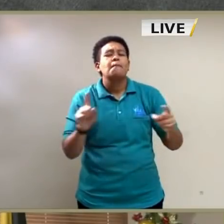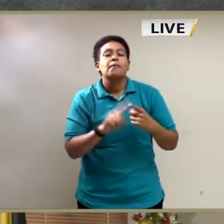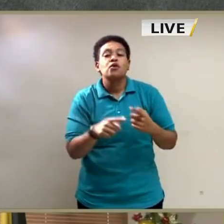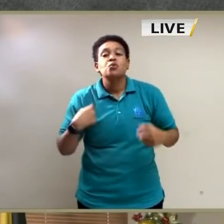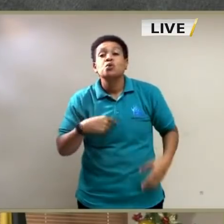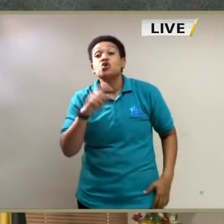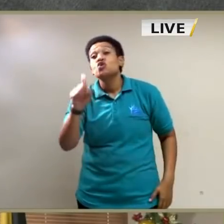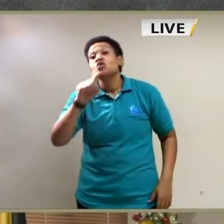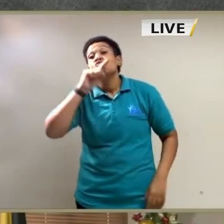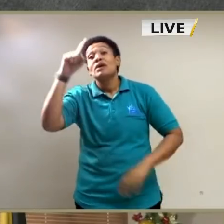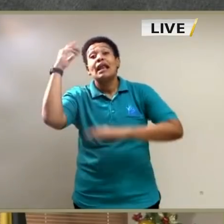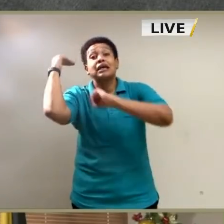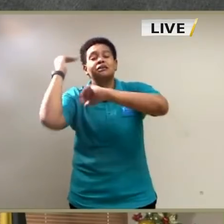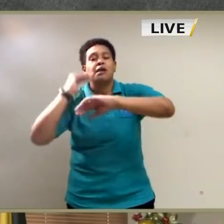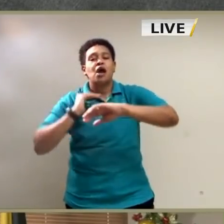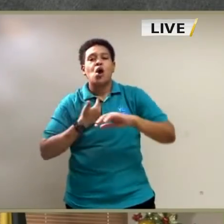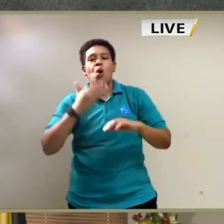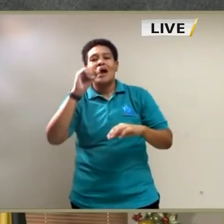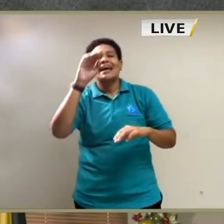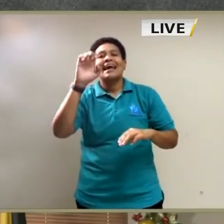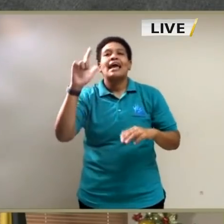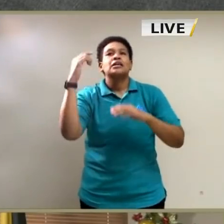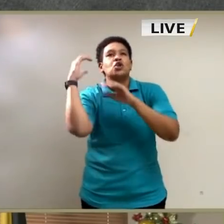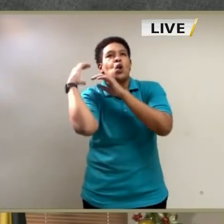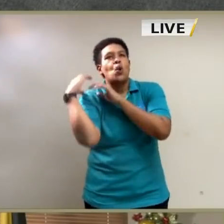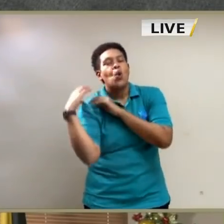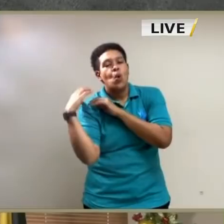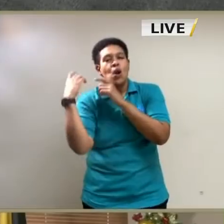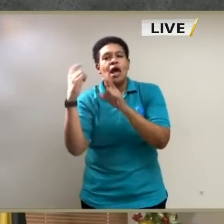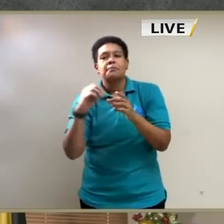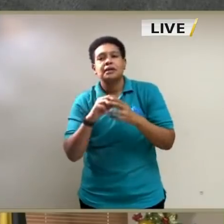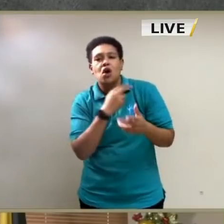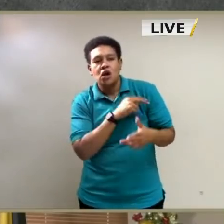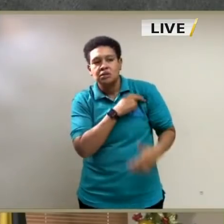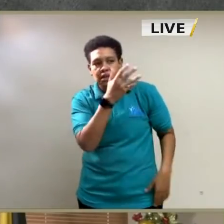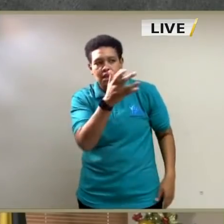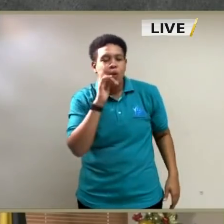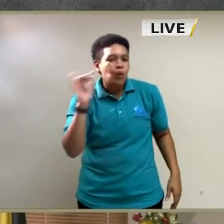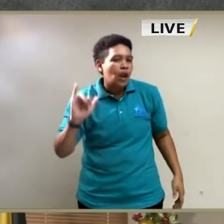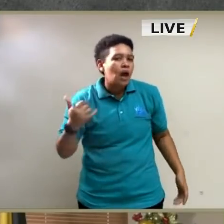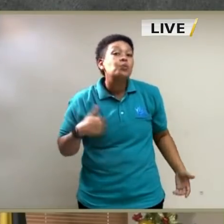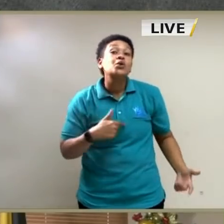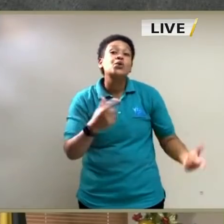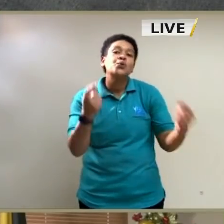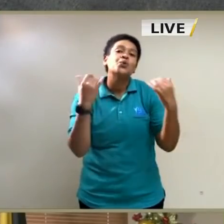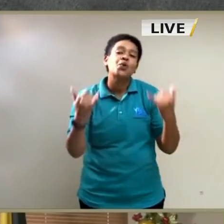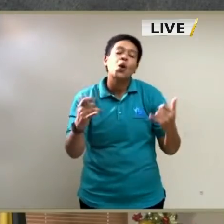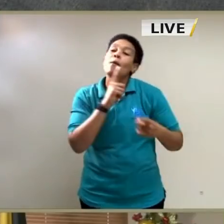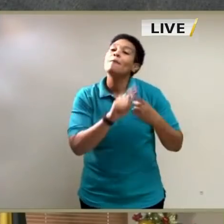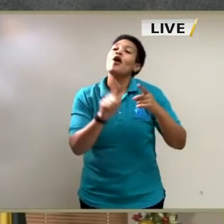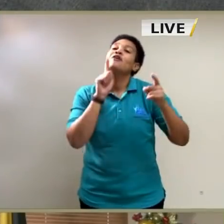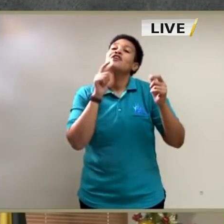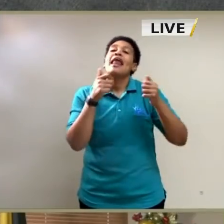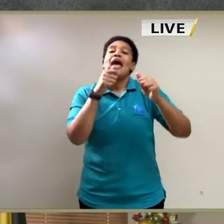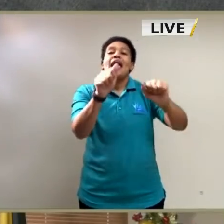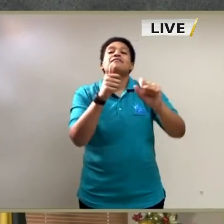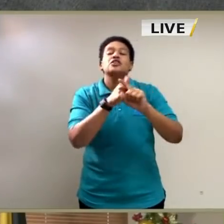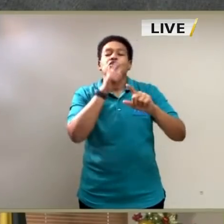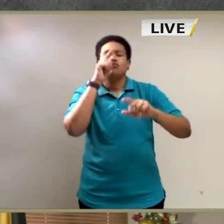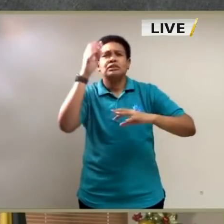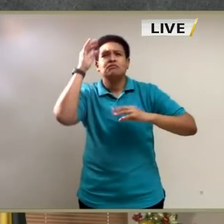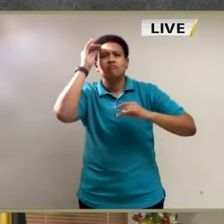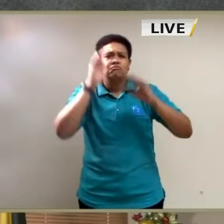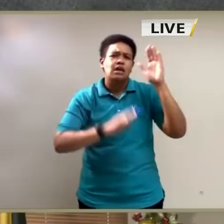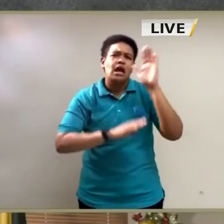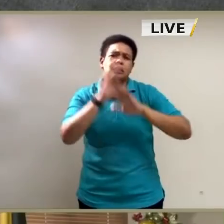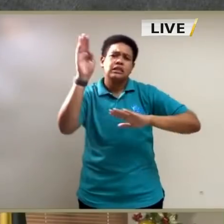to anticipate our caseloads in our hospitals, which we are doing, and efforts to accelerate the